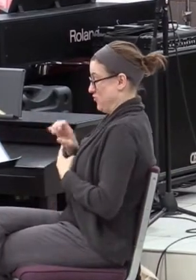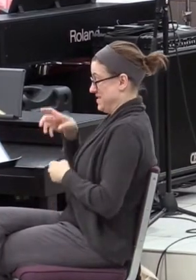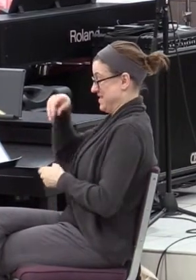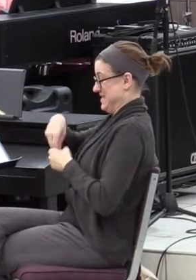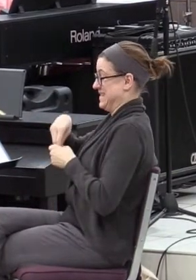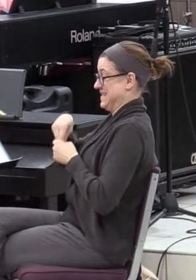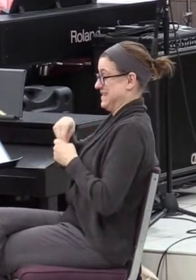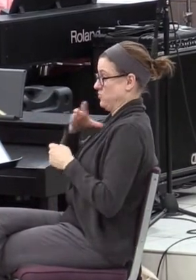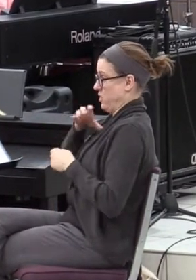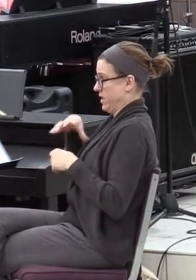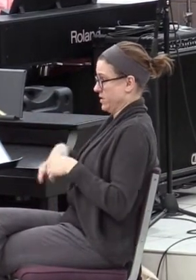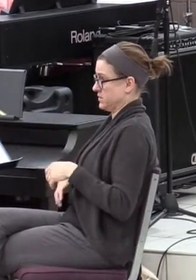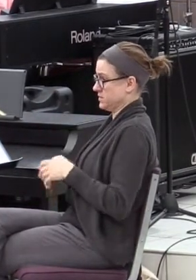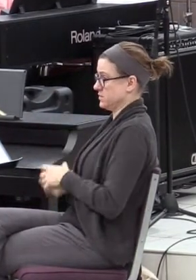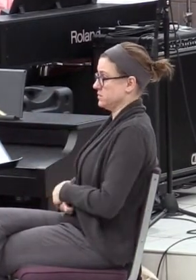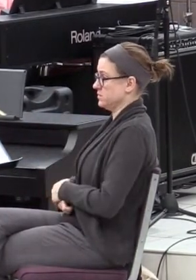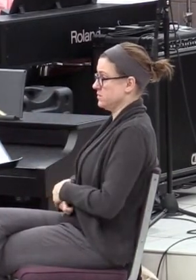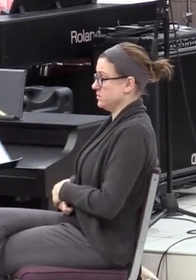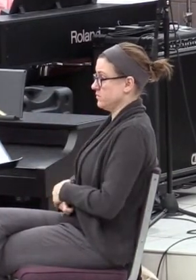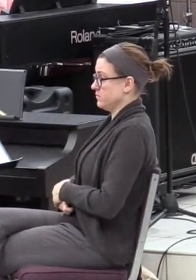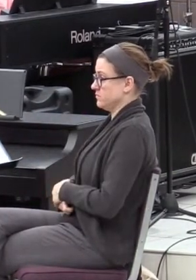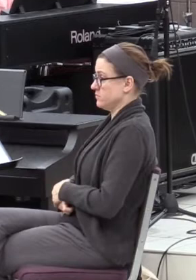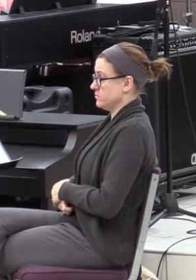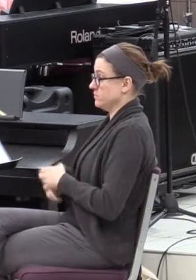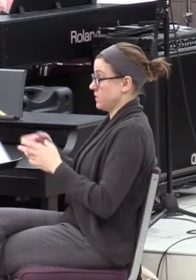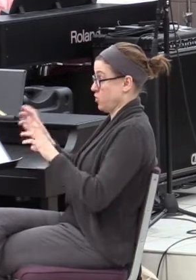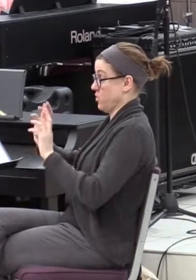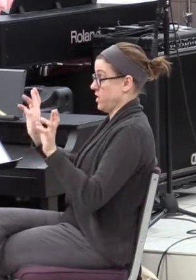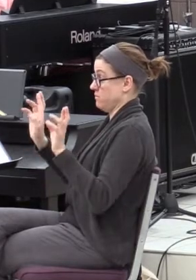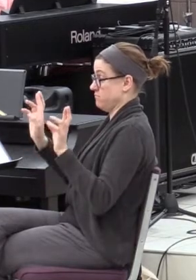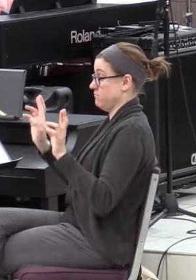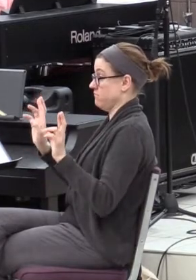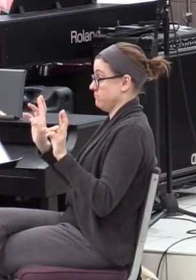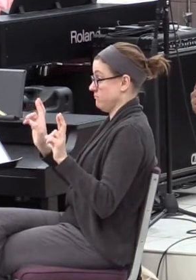Christ, okay, now y'all get ready for this,